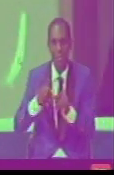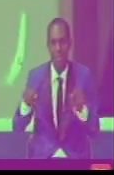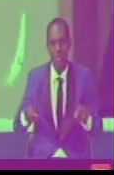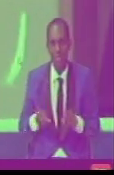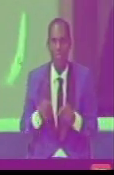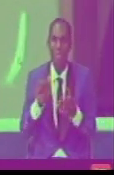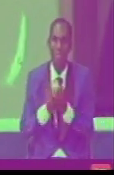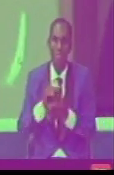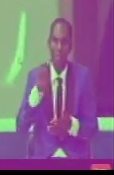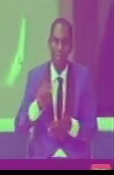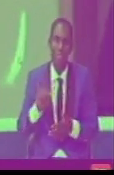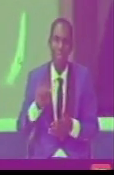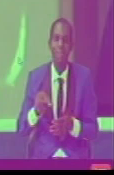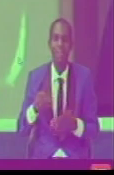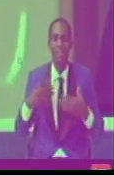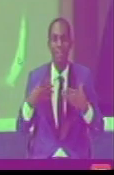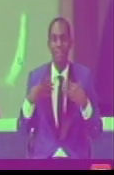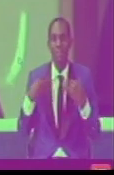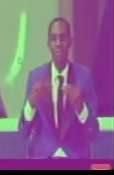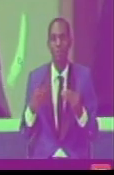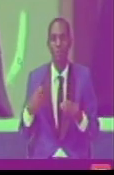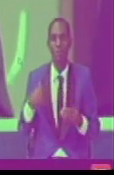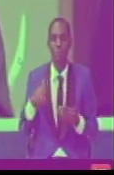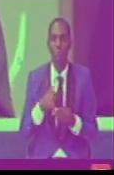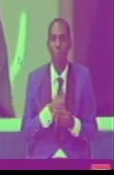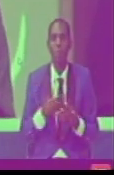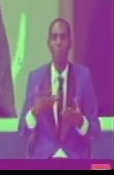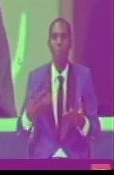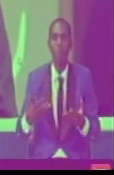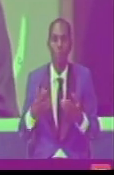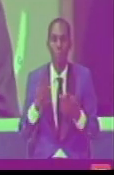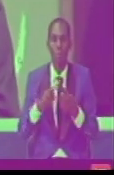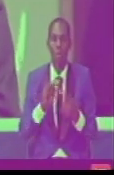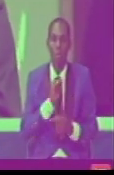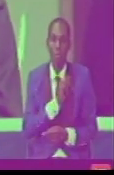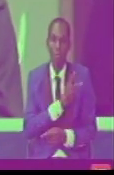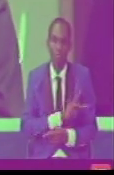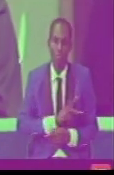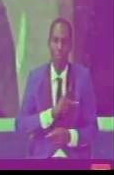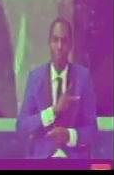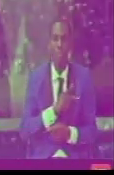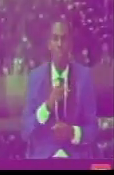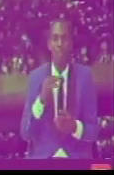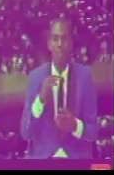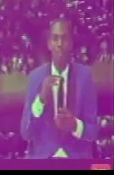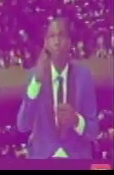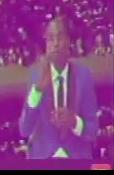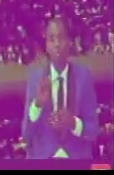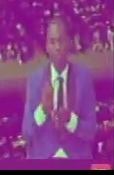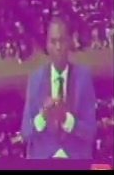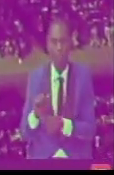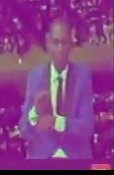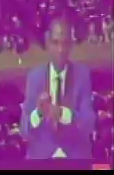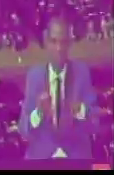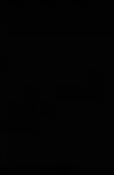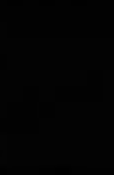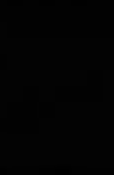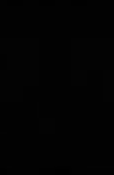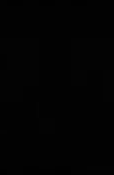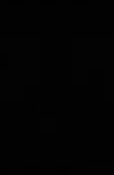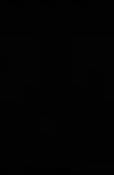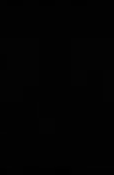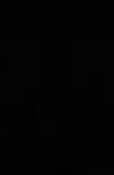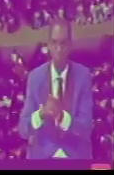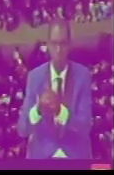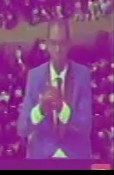healing the land, healing different aspects that needs healing. So we really, really want to appreciate